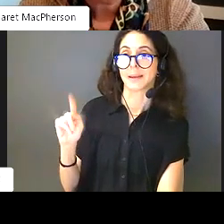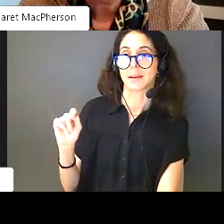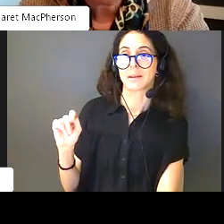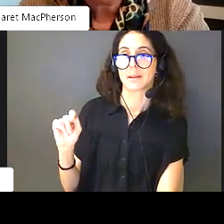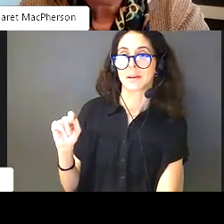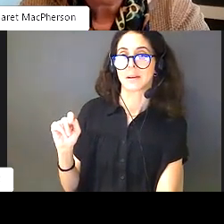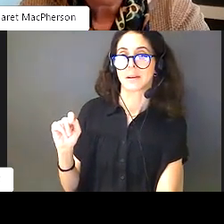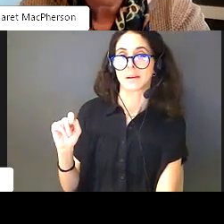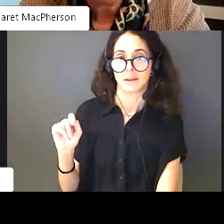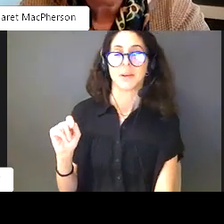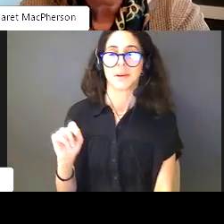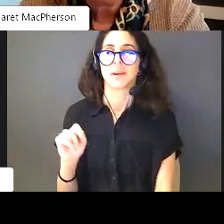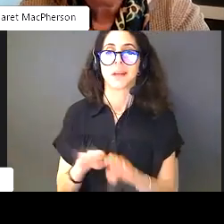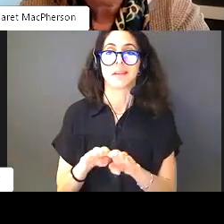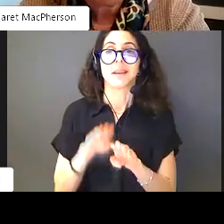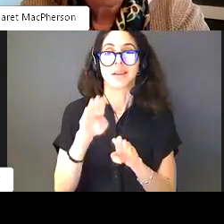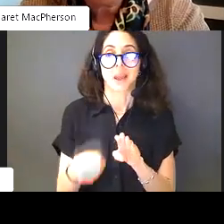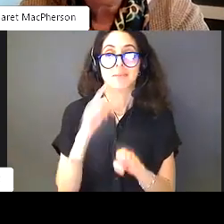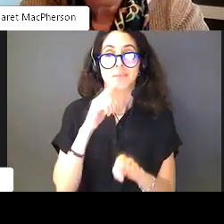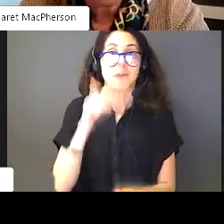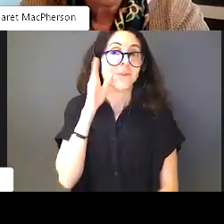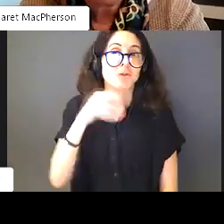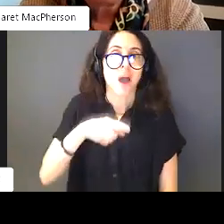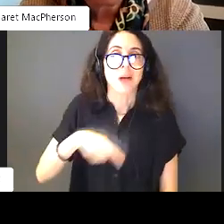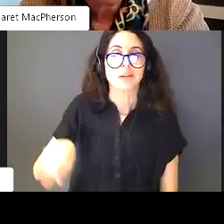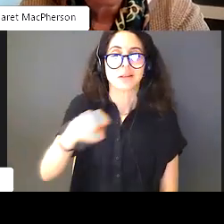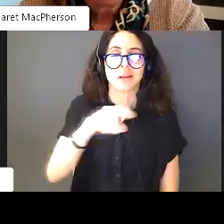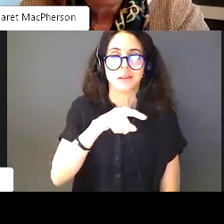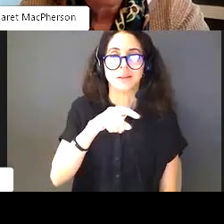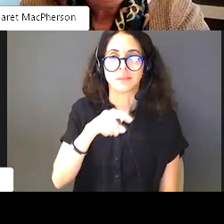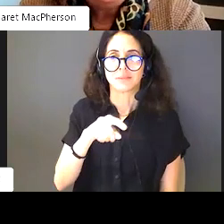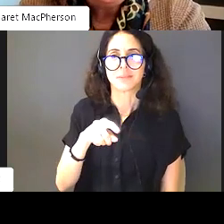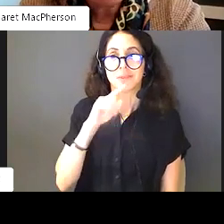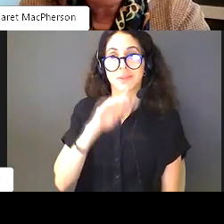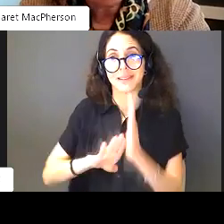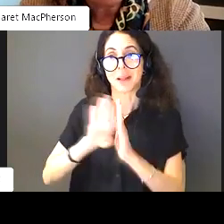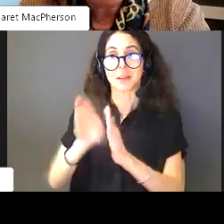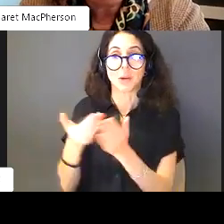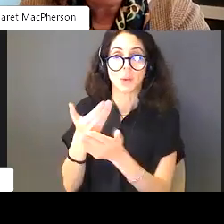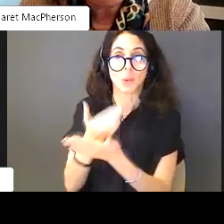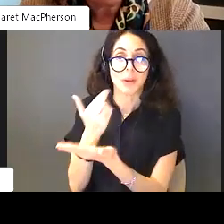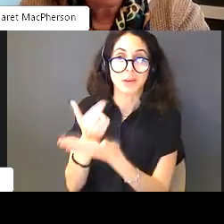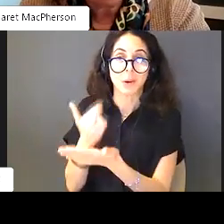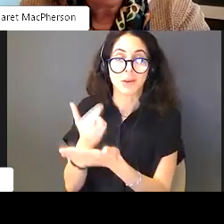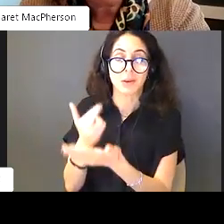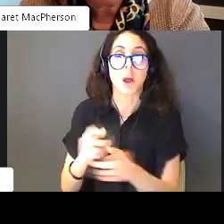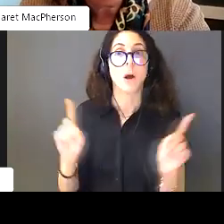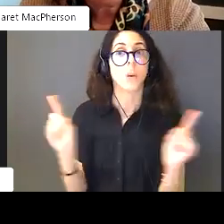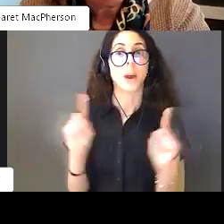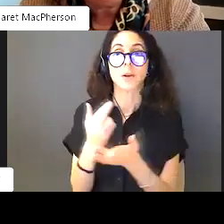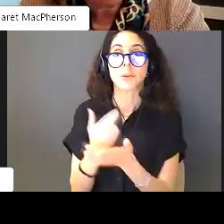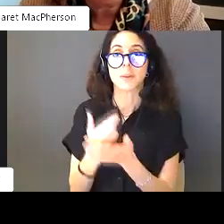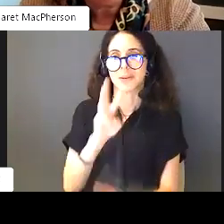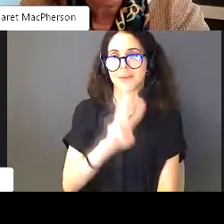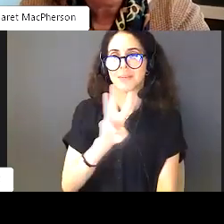next step for future us in terms of contributing new resources, and you can find it at the